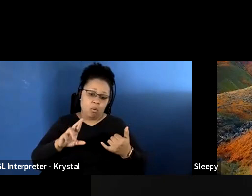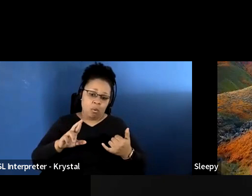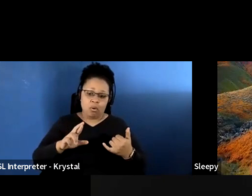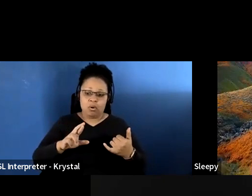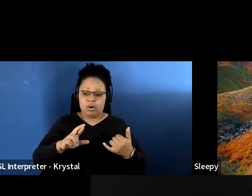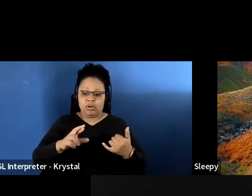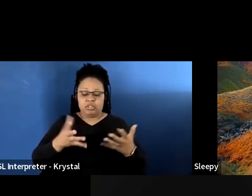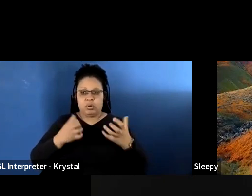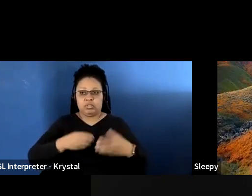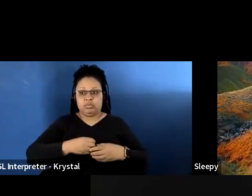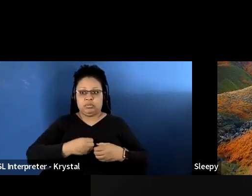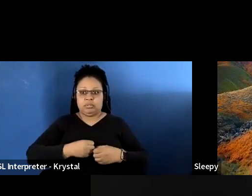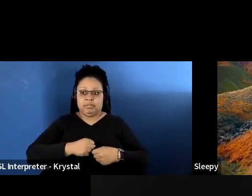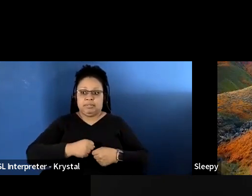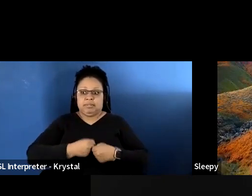get it out?